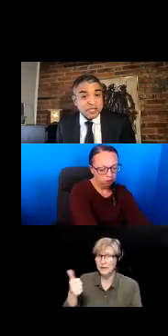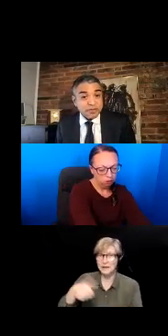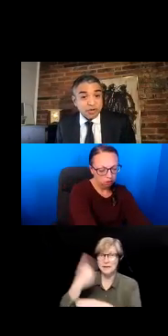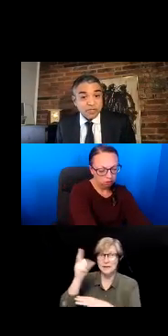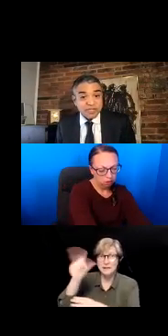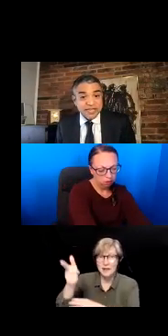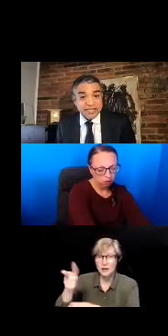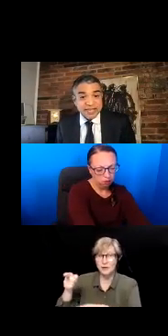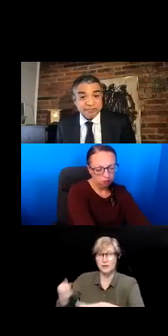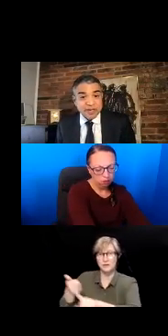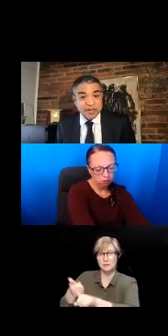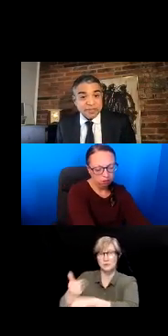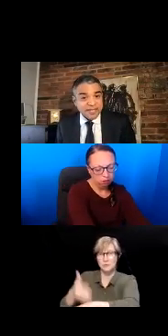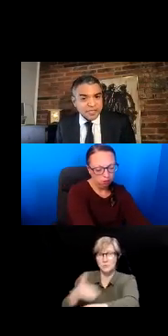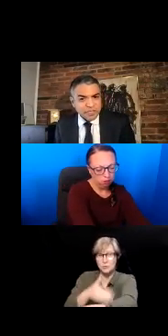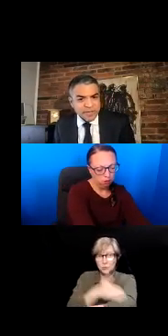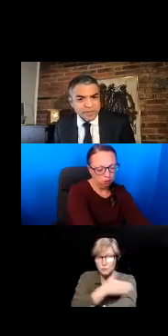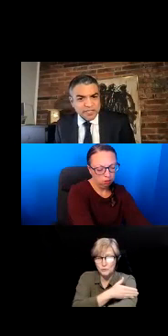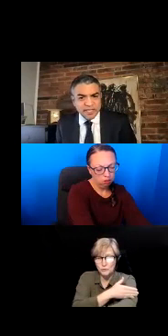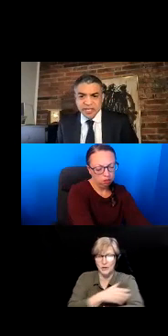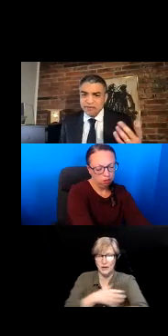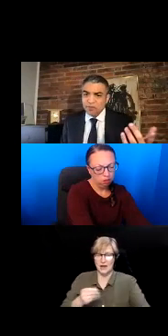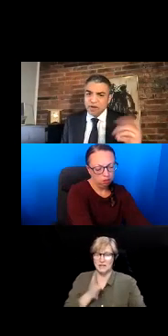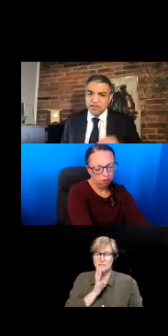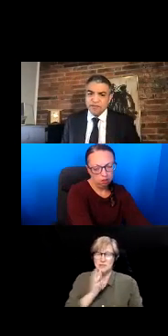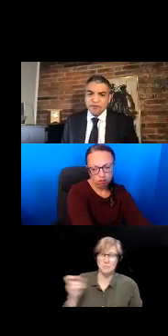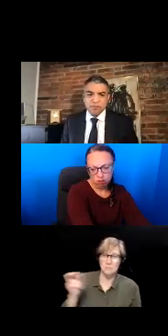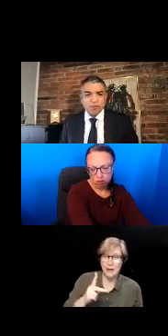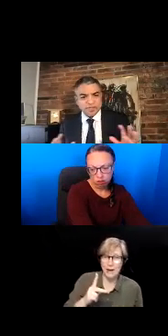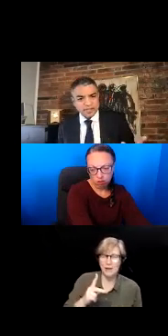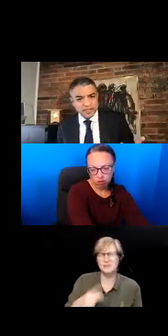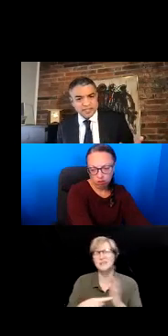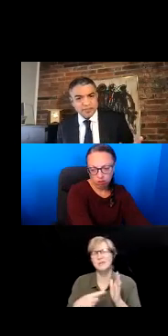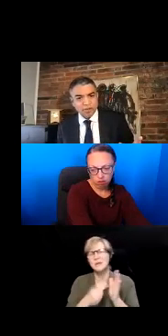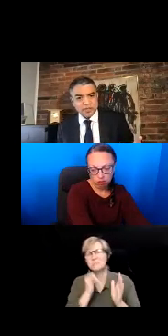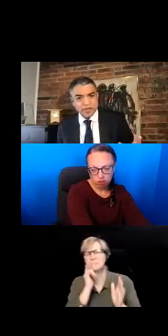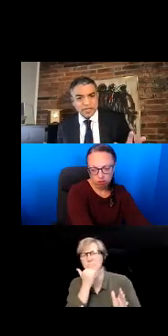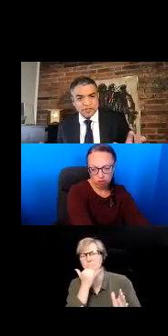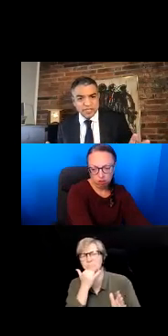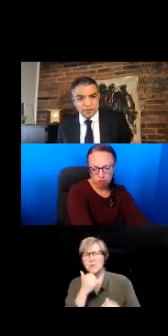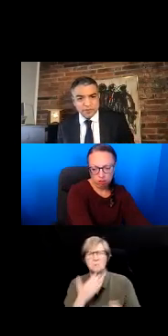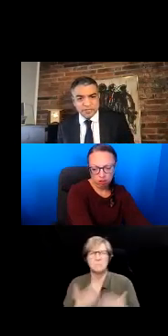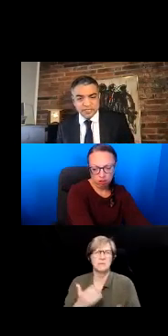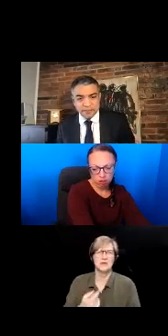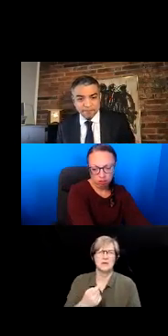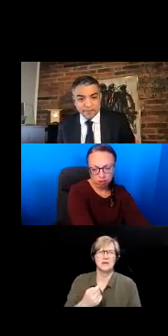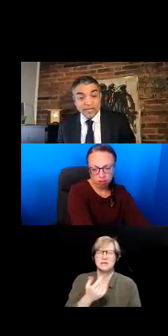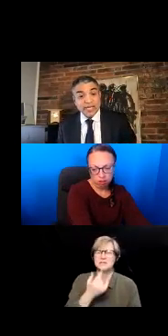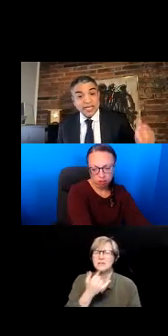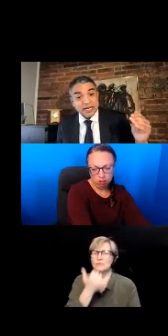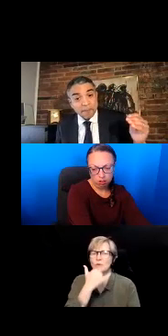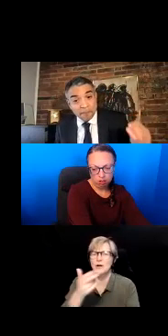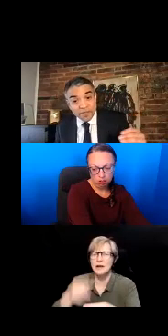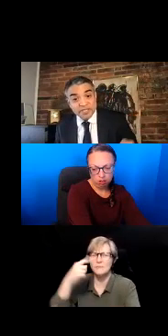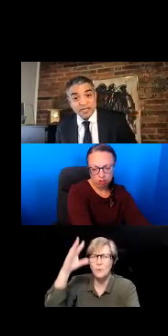speech had returned on the 10th day, but occasionally he made a mistake, gave the wrong name for a boy, and did not seem always quite to understand what was said to him.